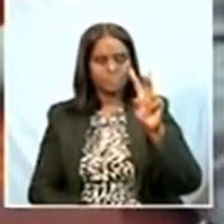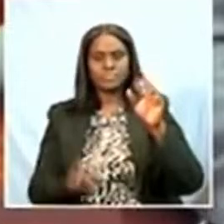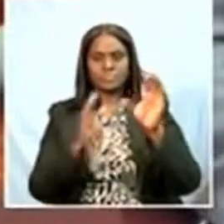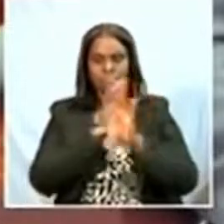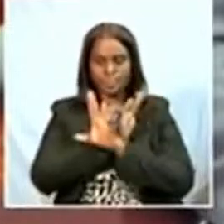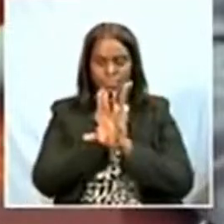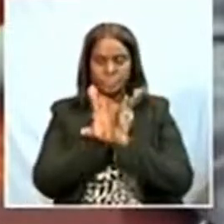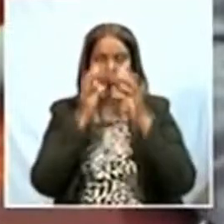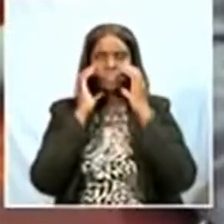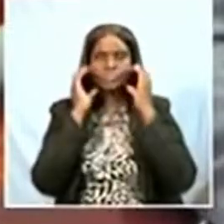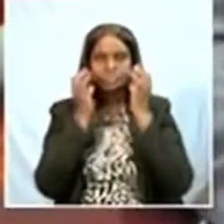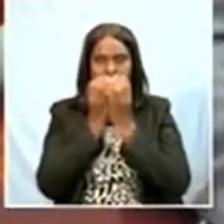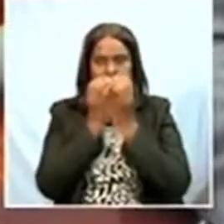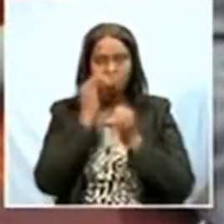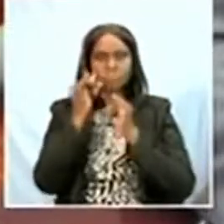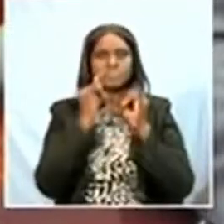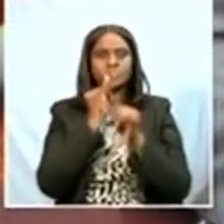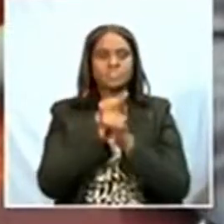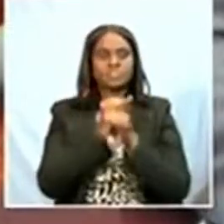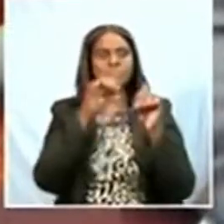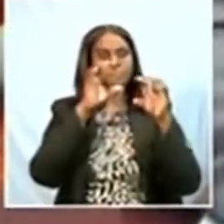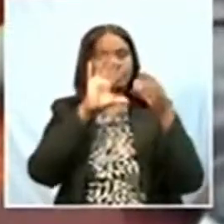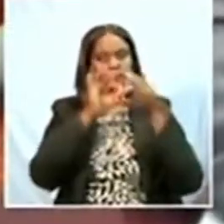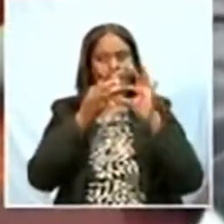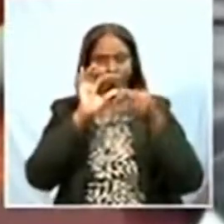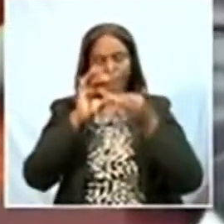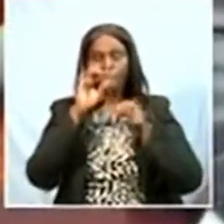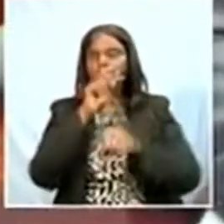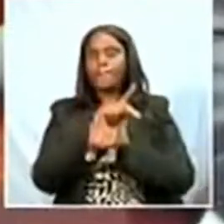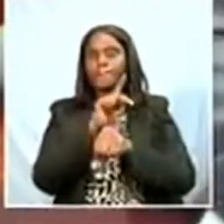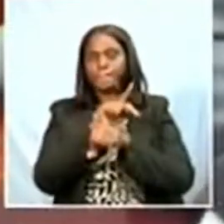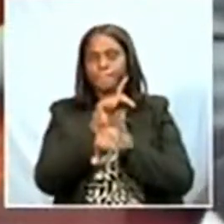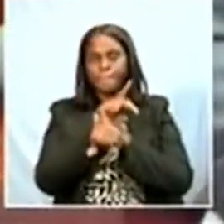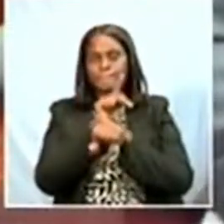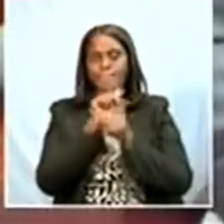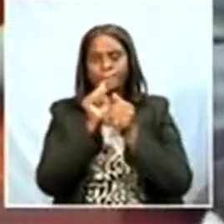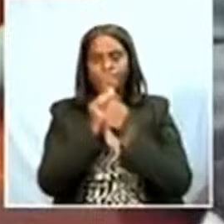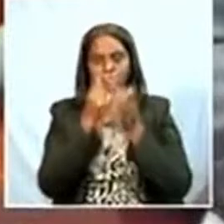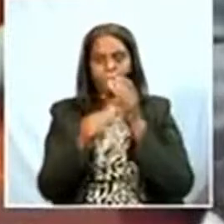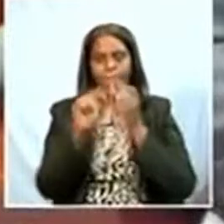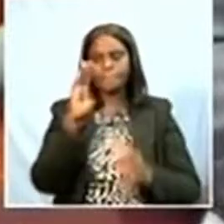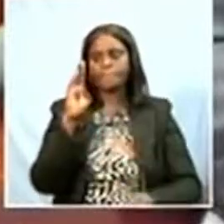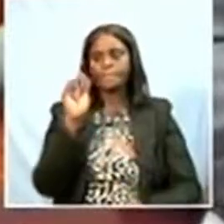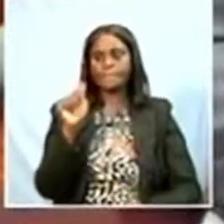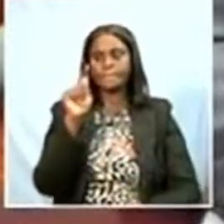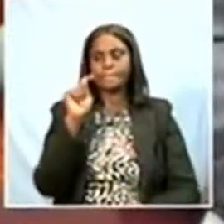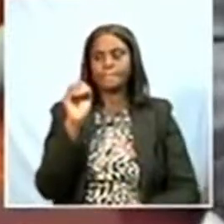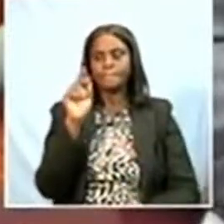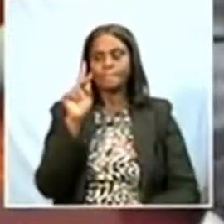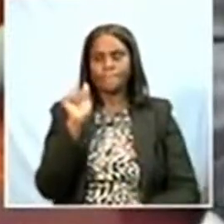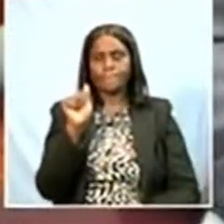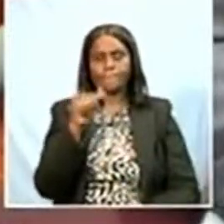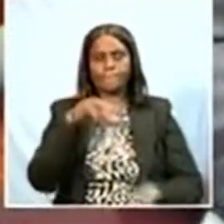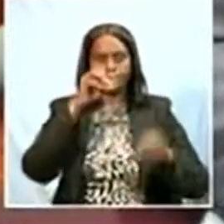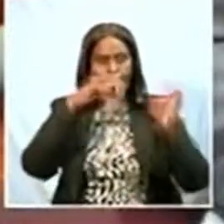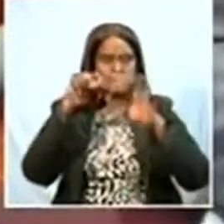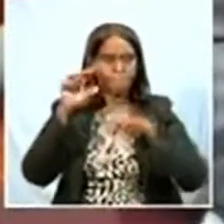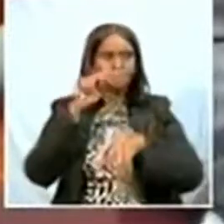Zambia-Mozambique Multinational Power Interconnection Project. And the Batoka Gorge Electricity Project,